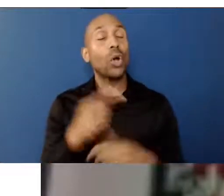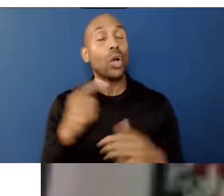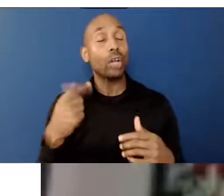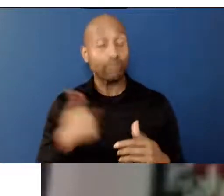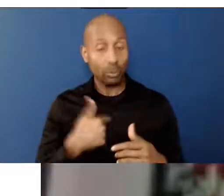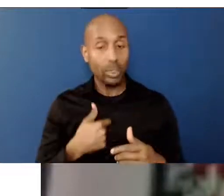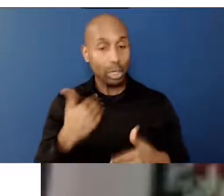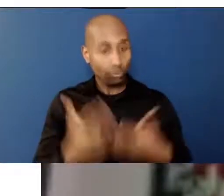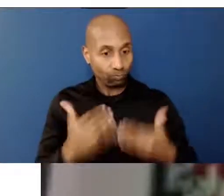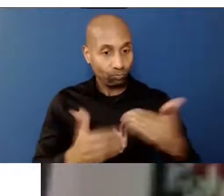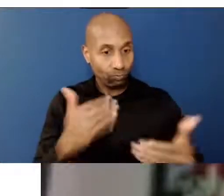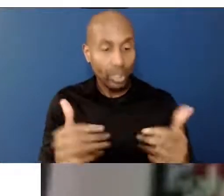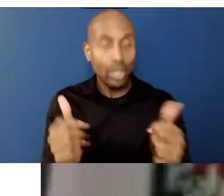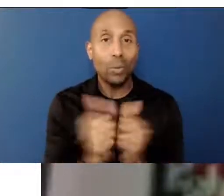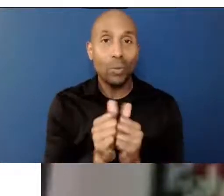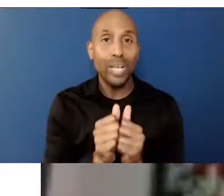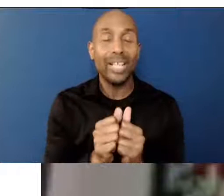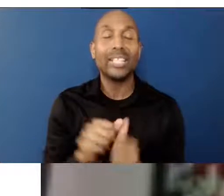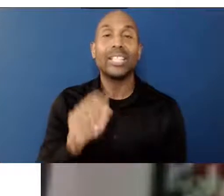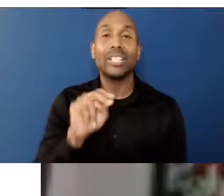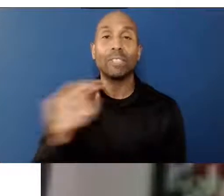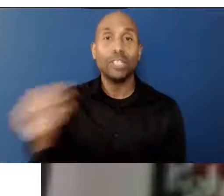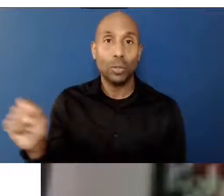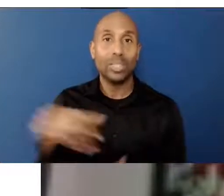they because of the COVID-19